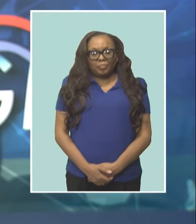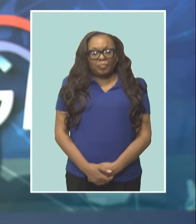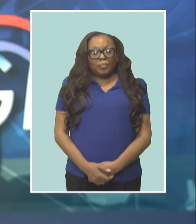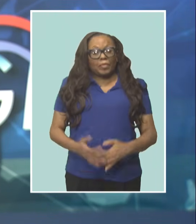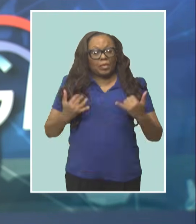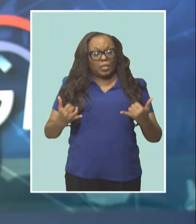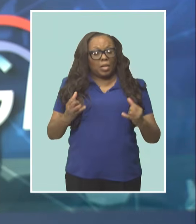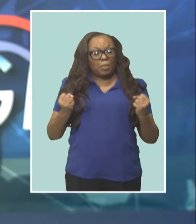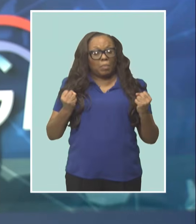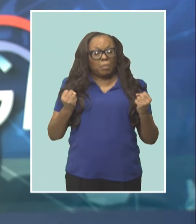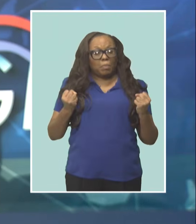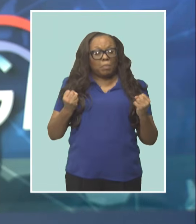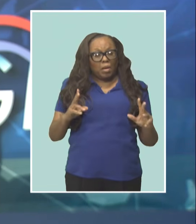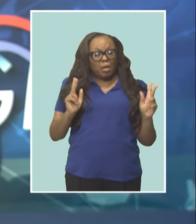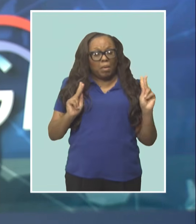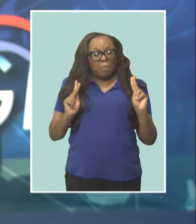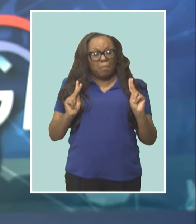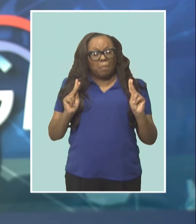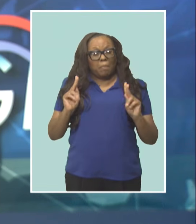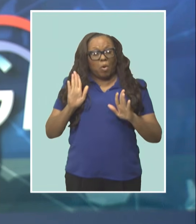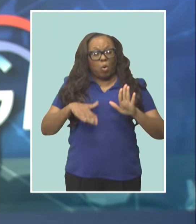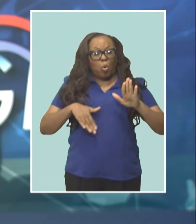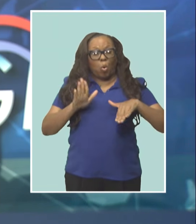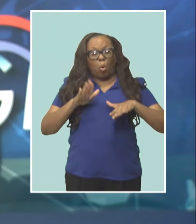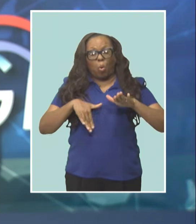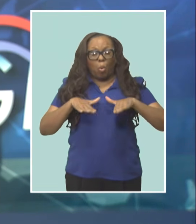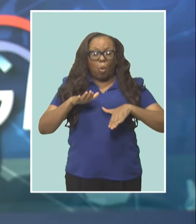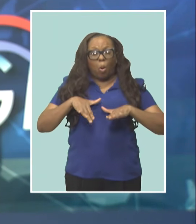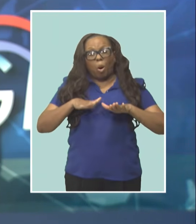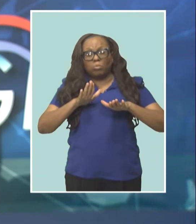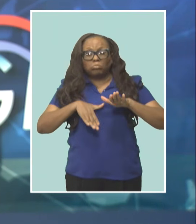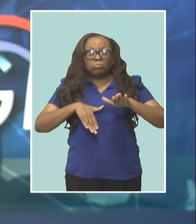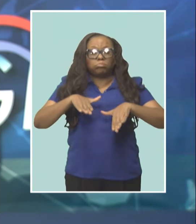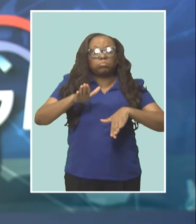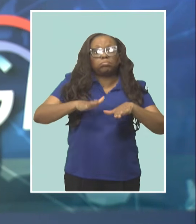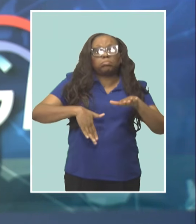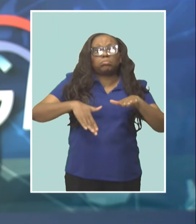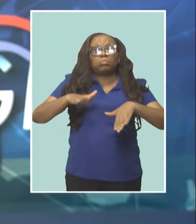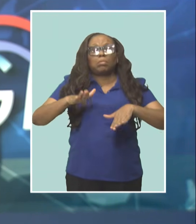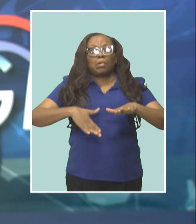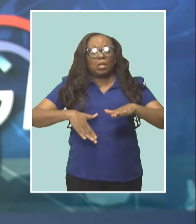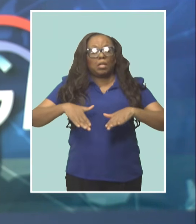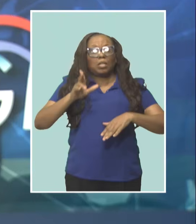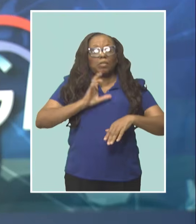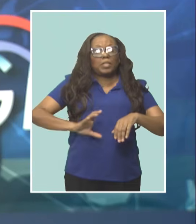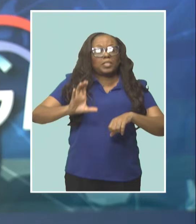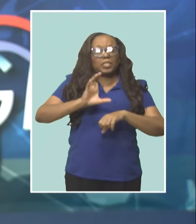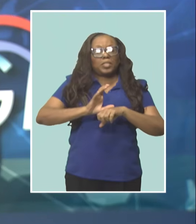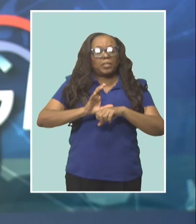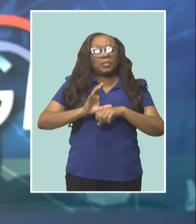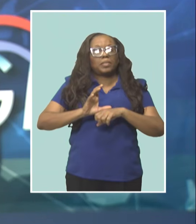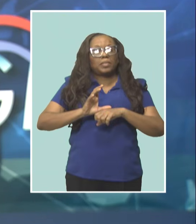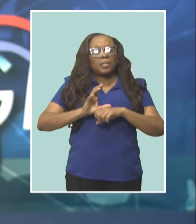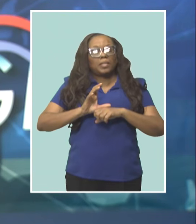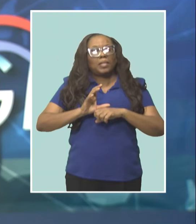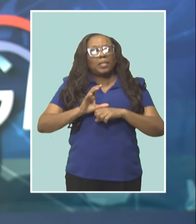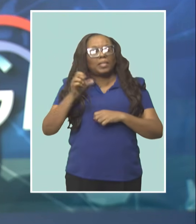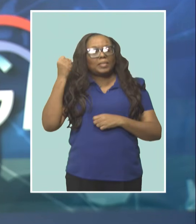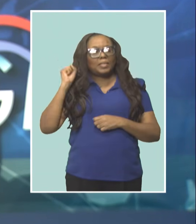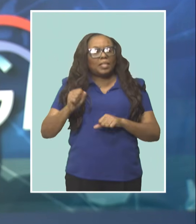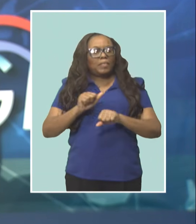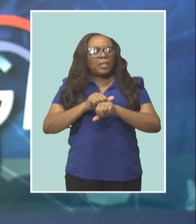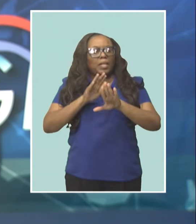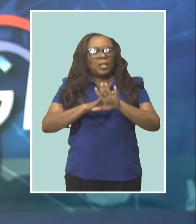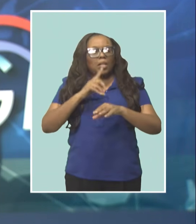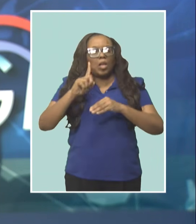Hundreds of people walked from Kendall Hill to Silver Hill Christchurch to show their opposition to gun violence. The walk was organized to reflect on